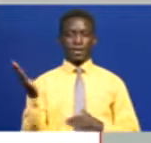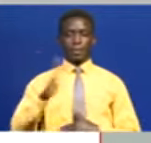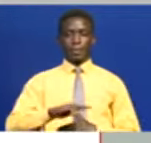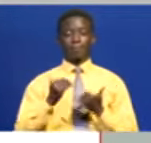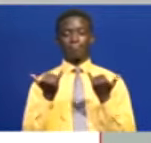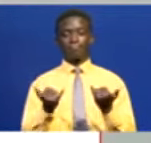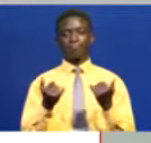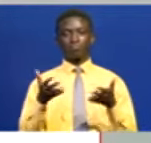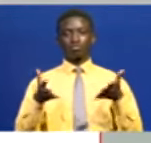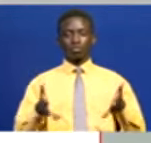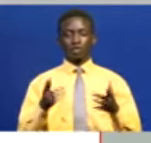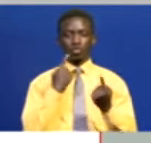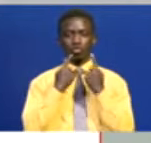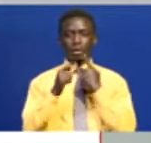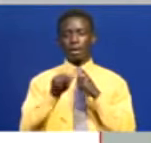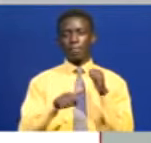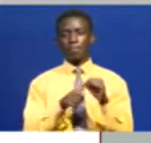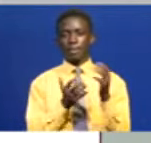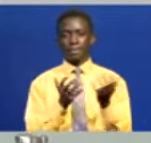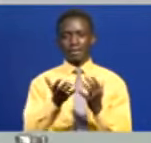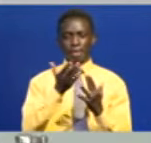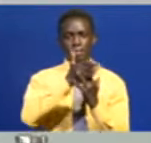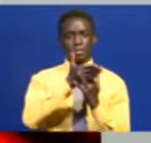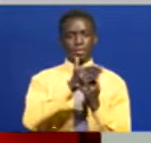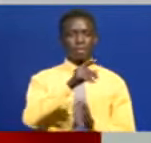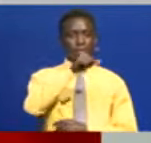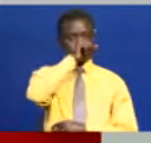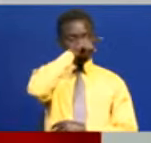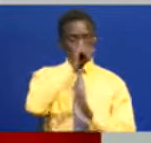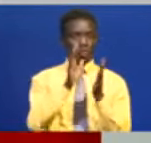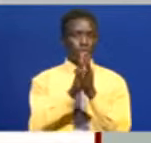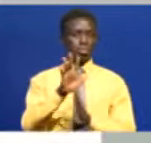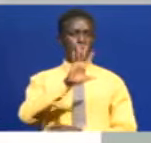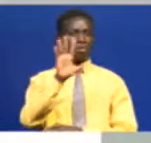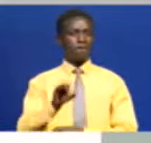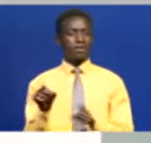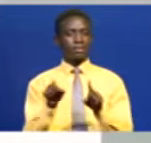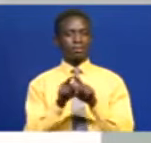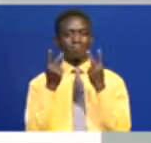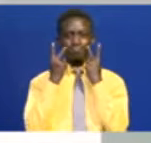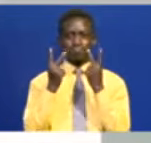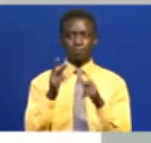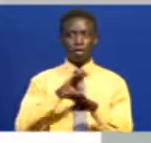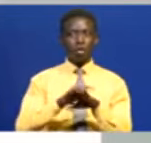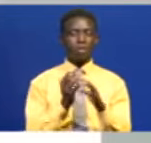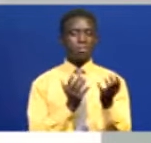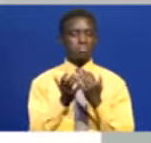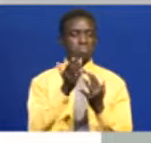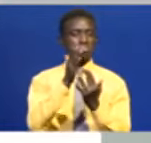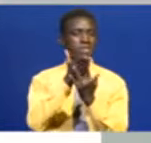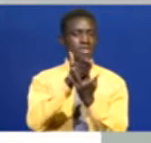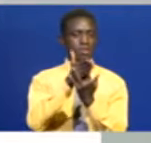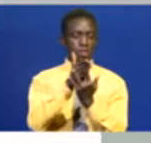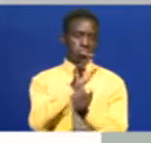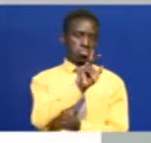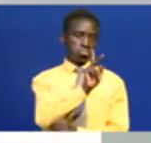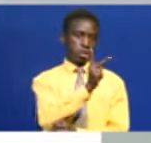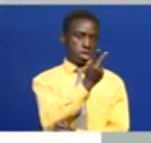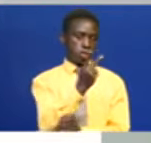Now, today we will be talking about trade between Turkey and Africa, and also look at trade between Kenya and